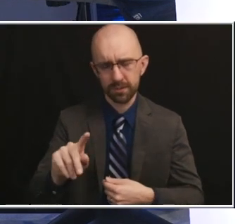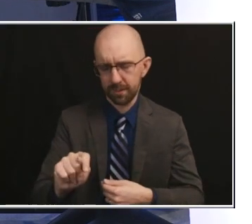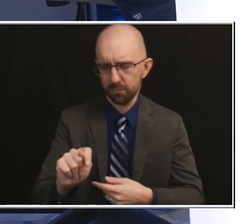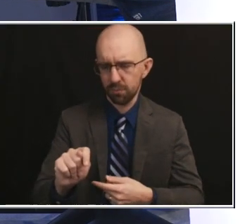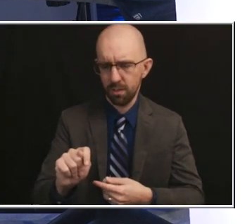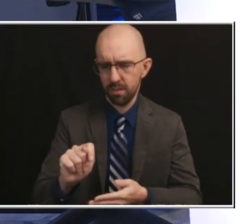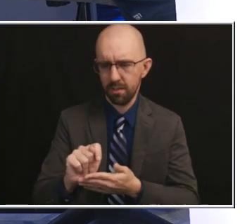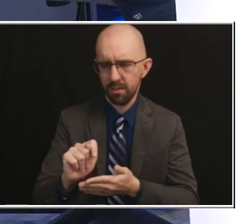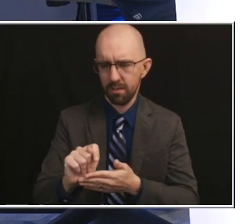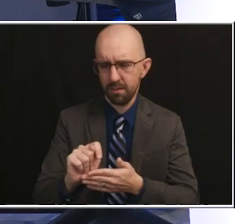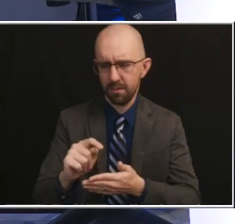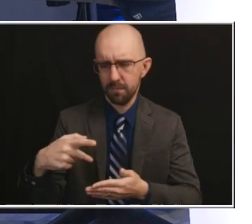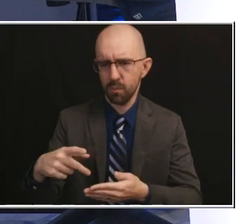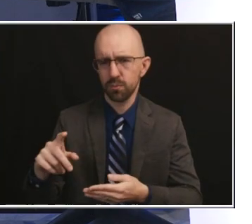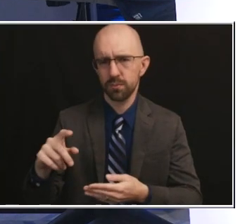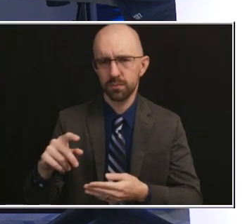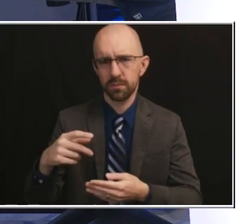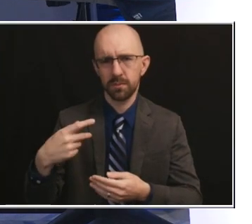post-traumatic,